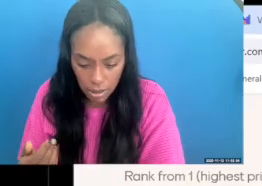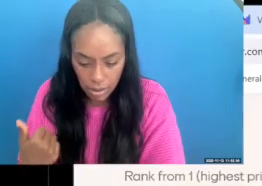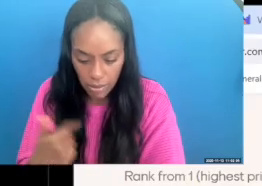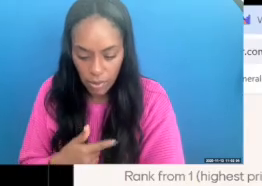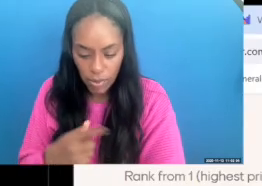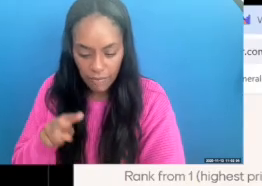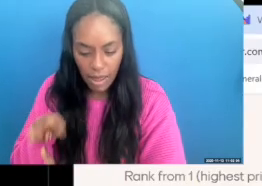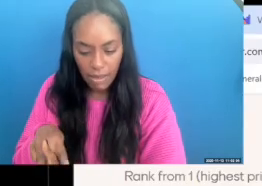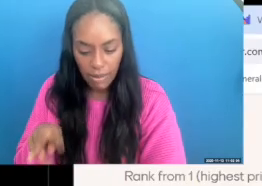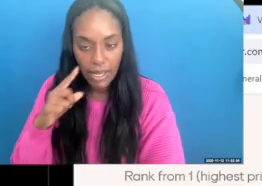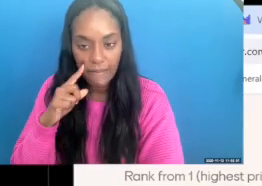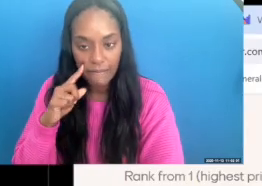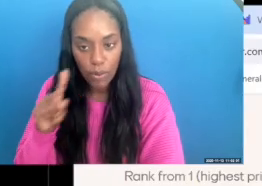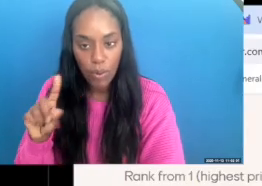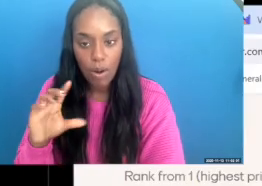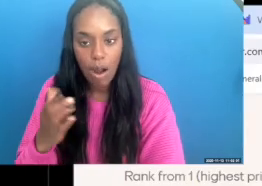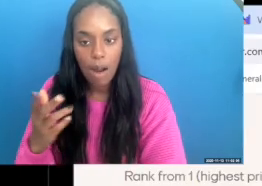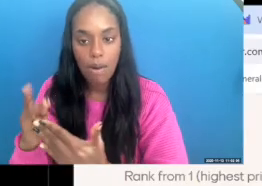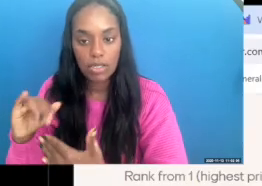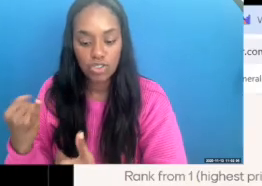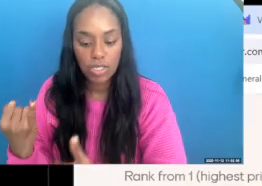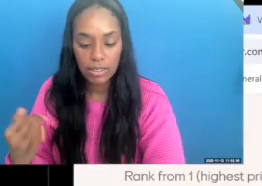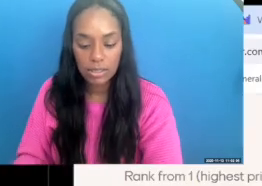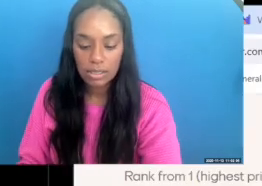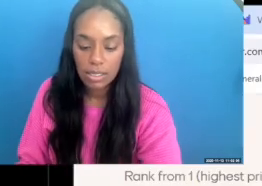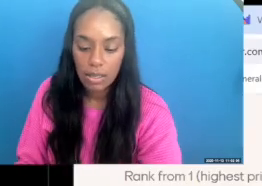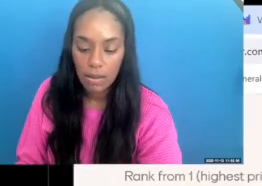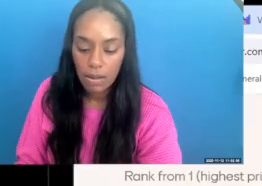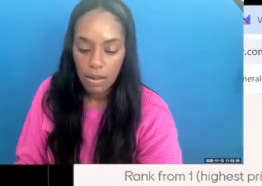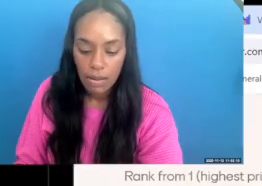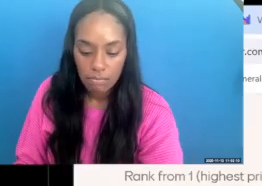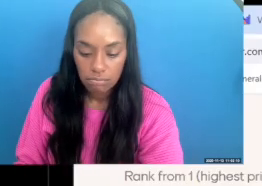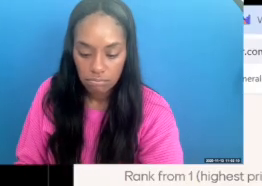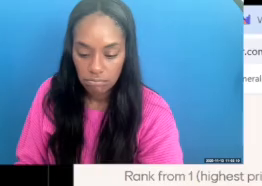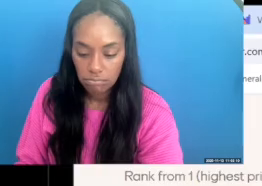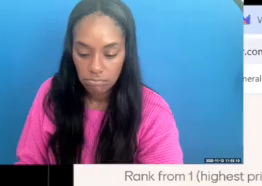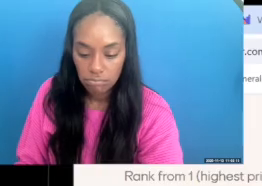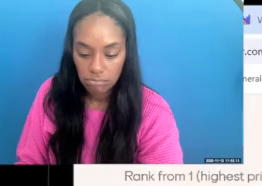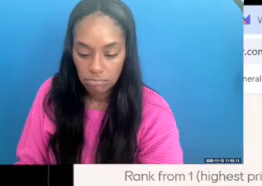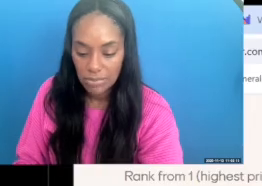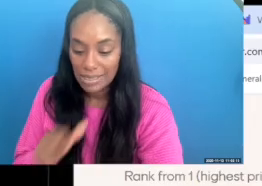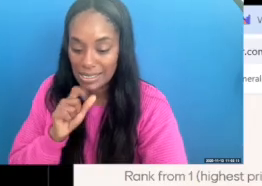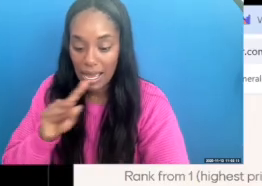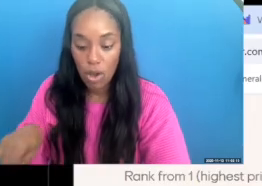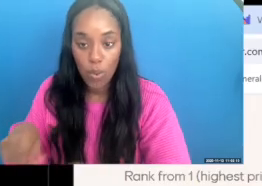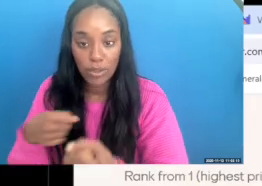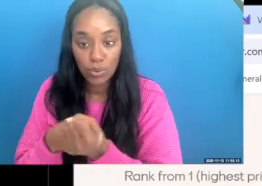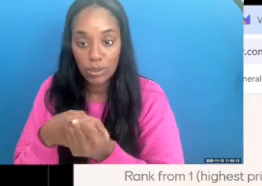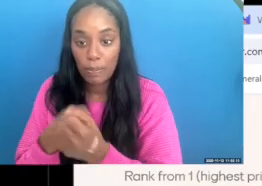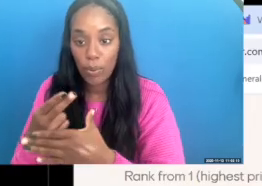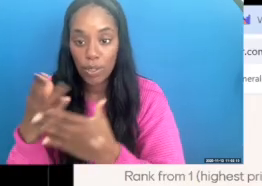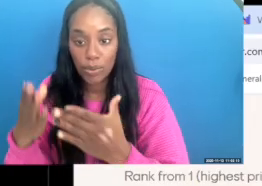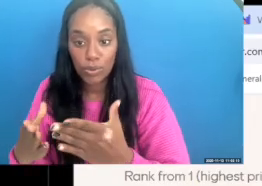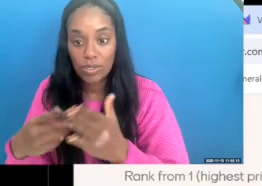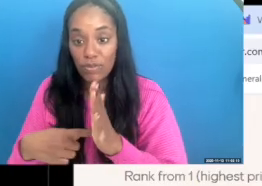most of the money that at least that we've allocated towards our project